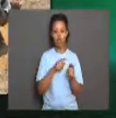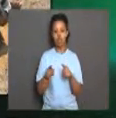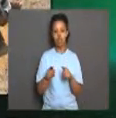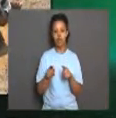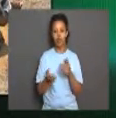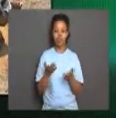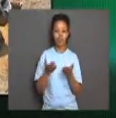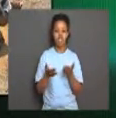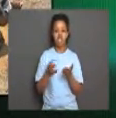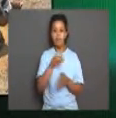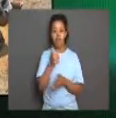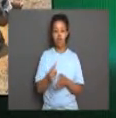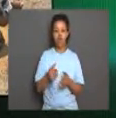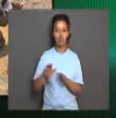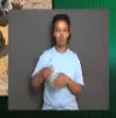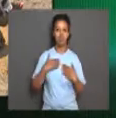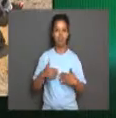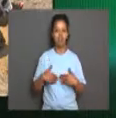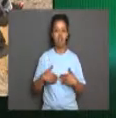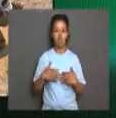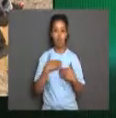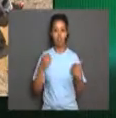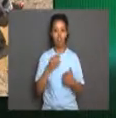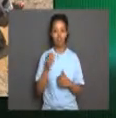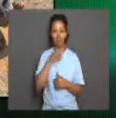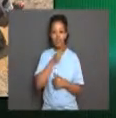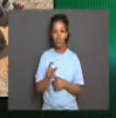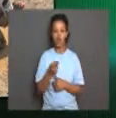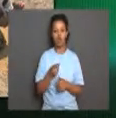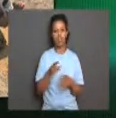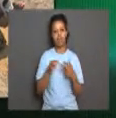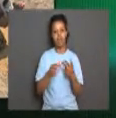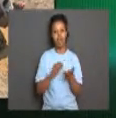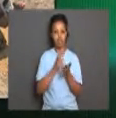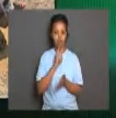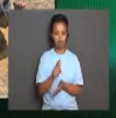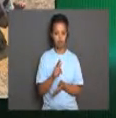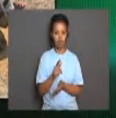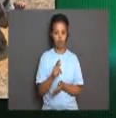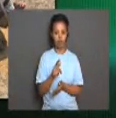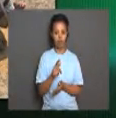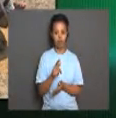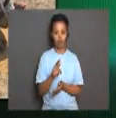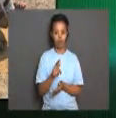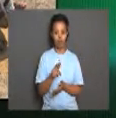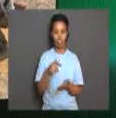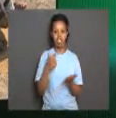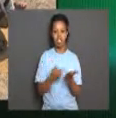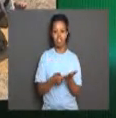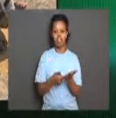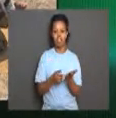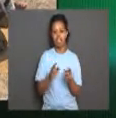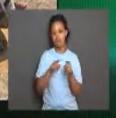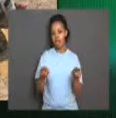which fossils are younger or older. A system called stratigraphy is used